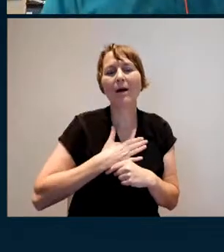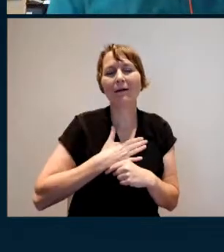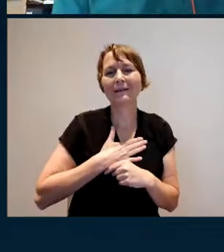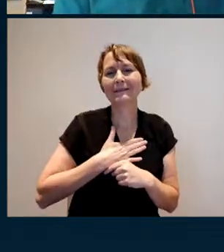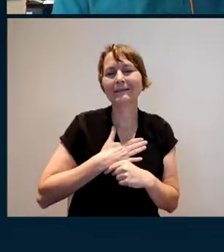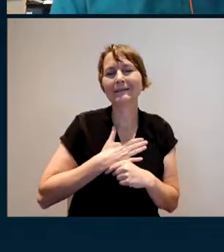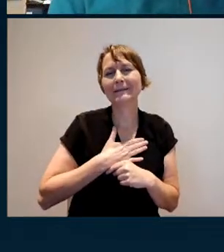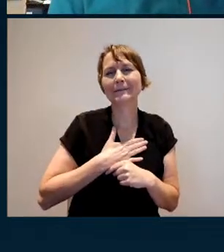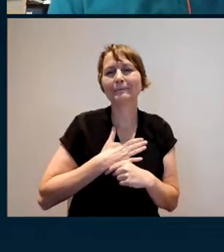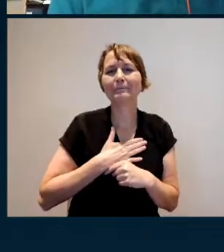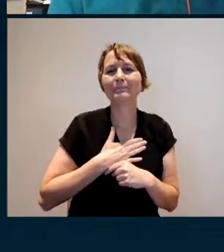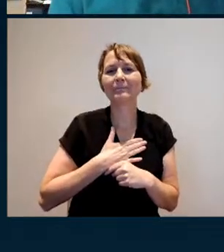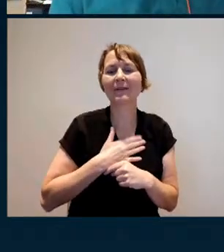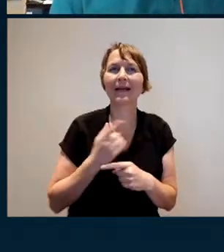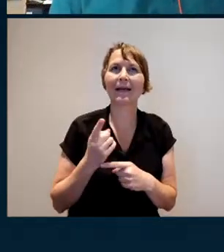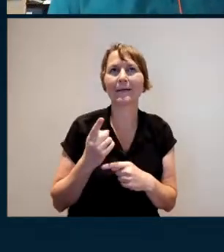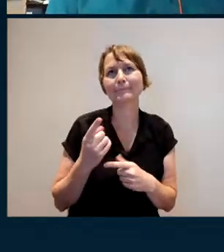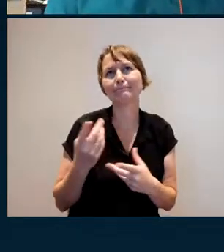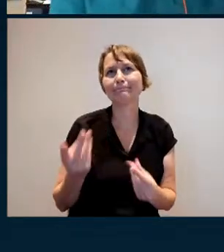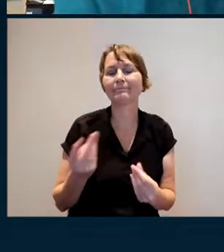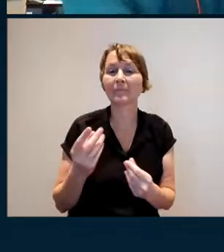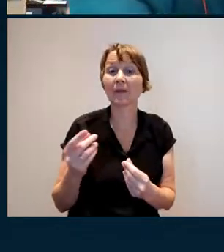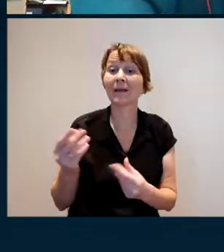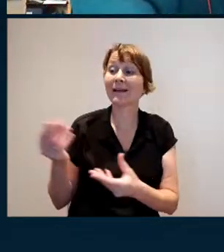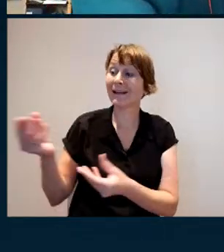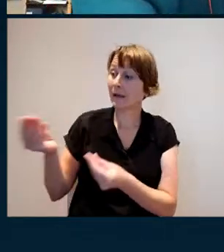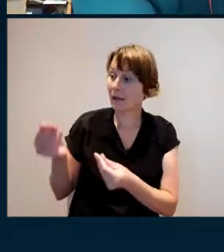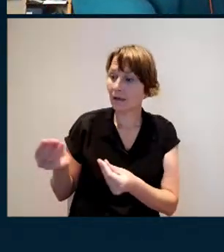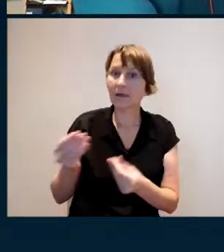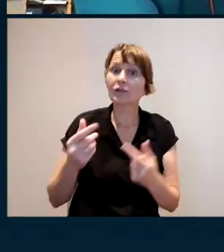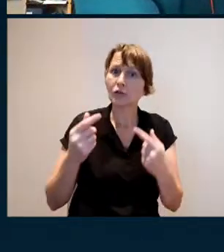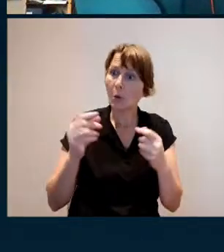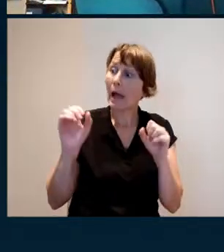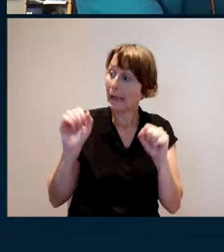keep me from making customizations if I want to later.